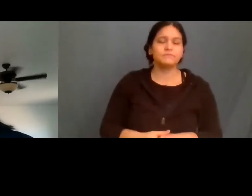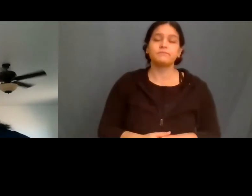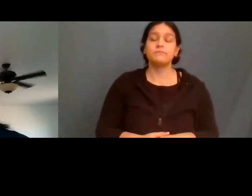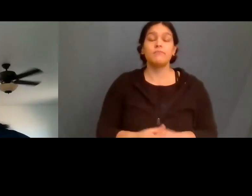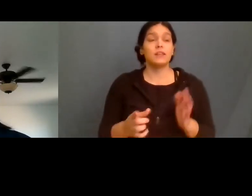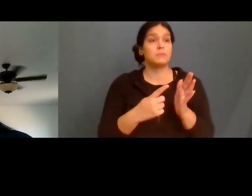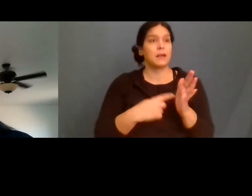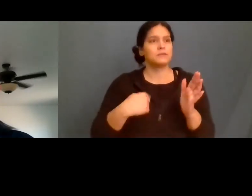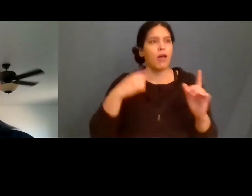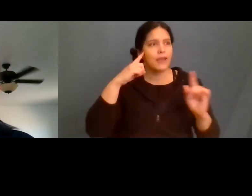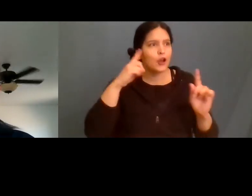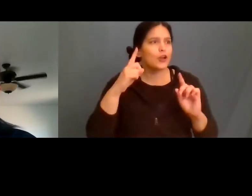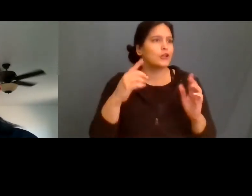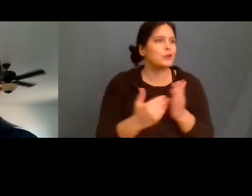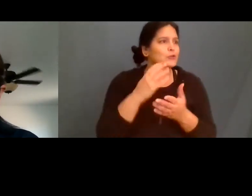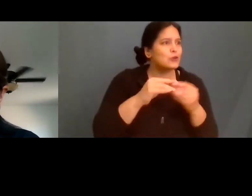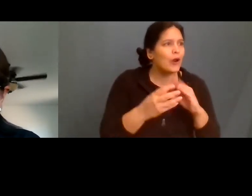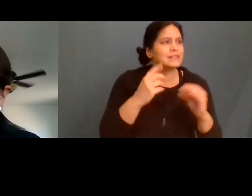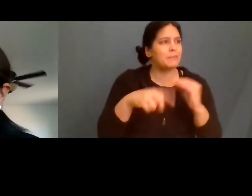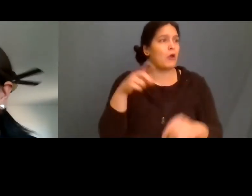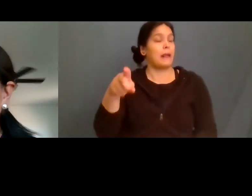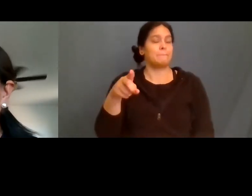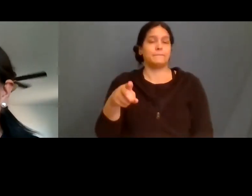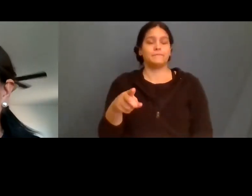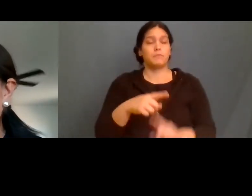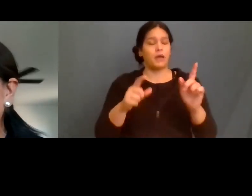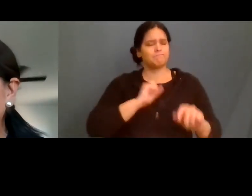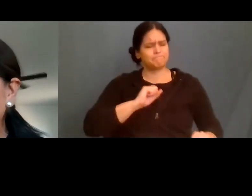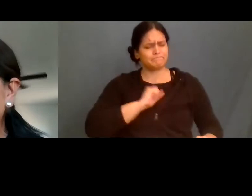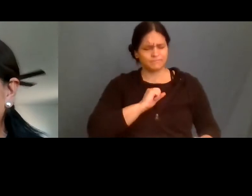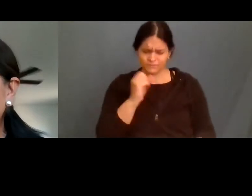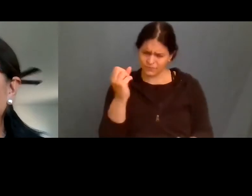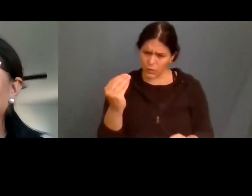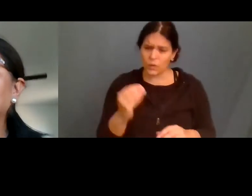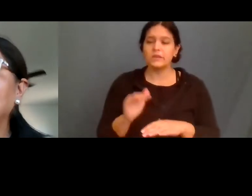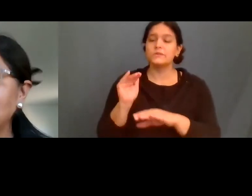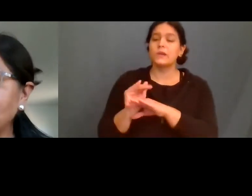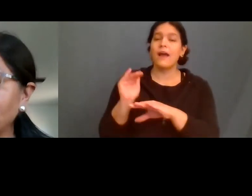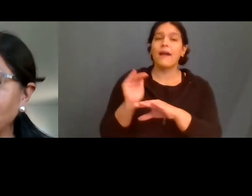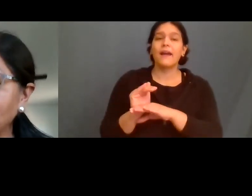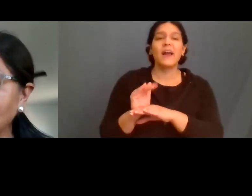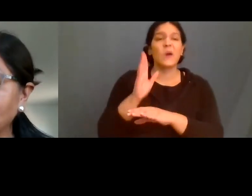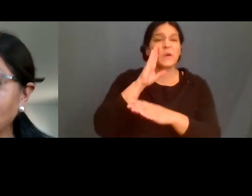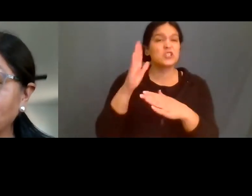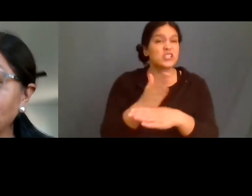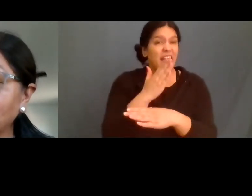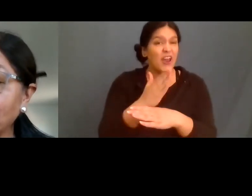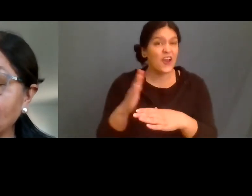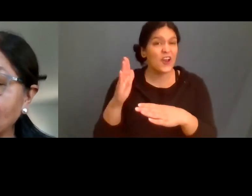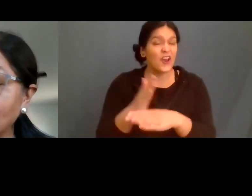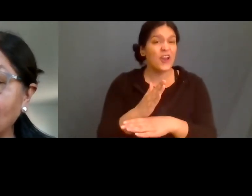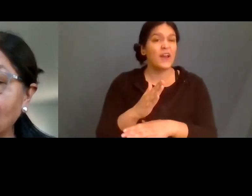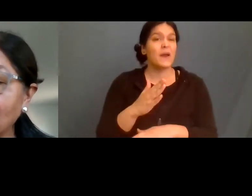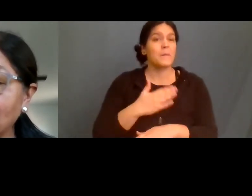of. But so tonight I'm going to share with you my work.